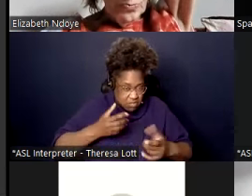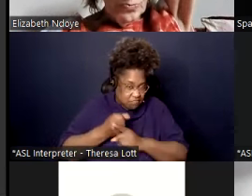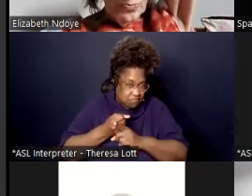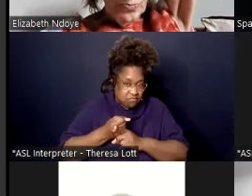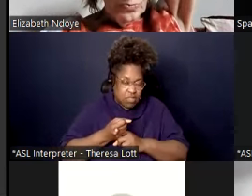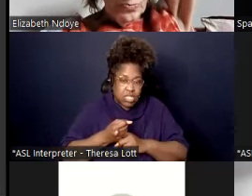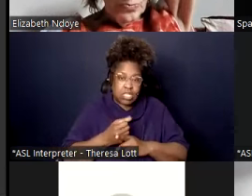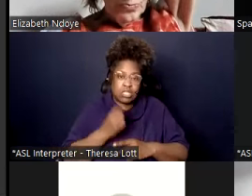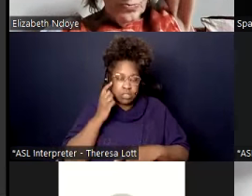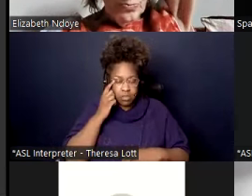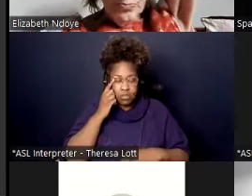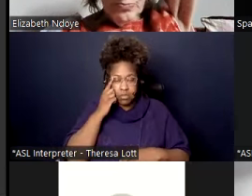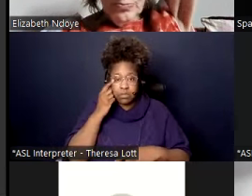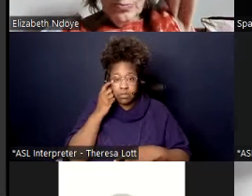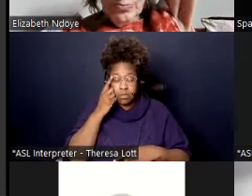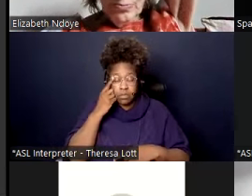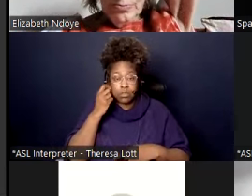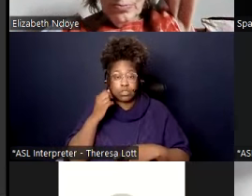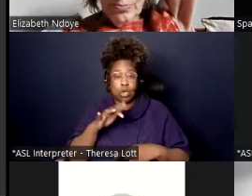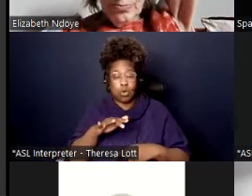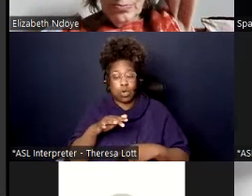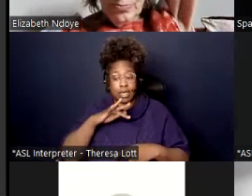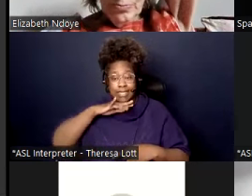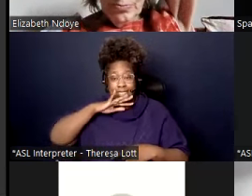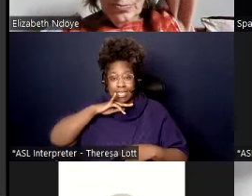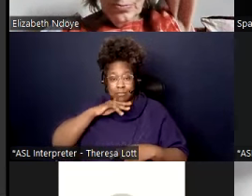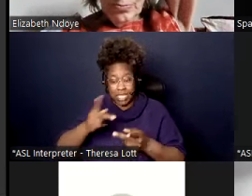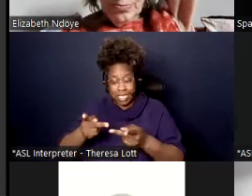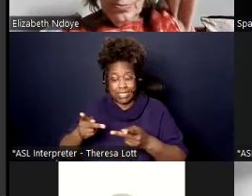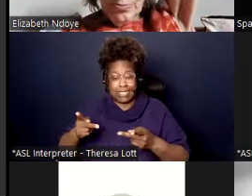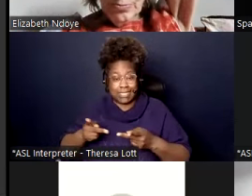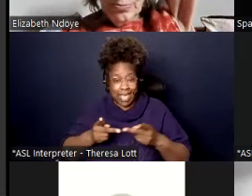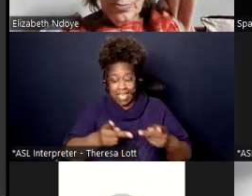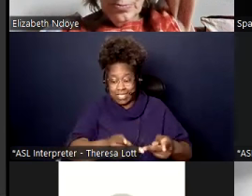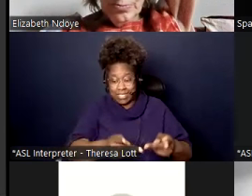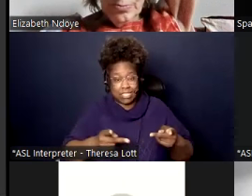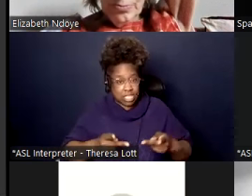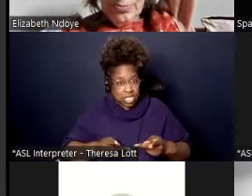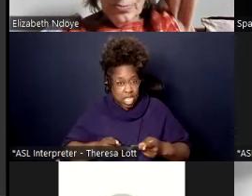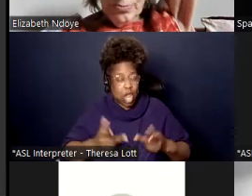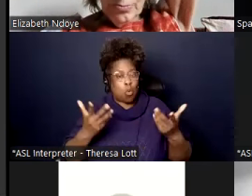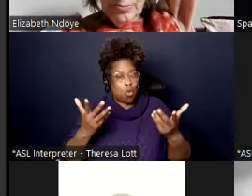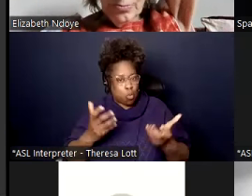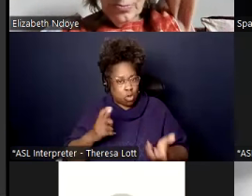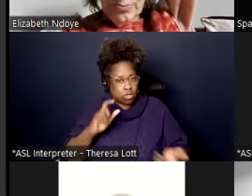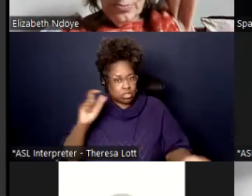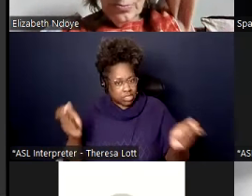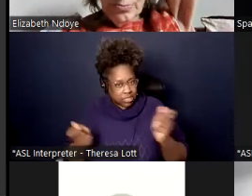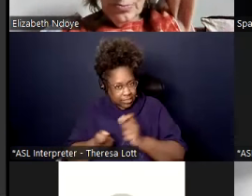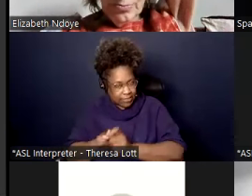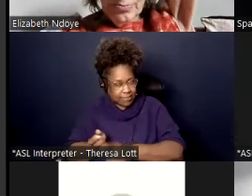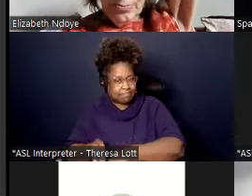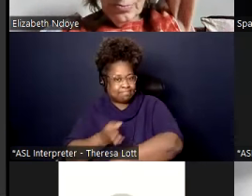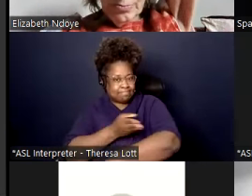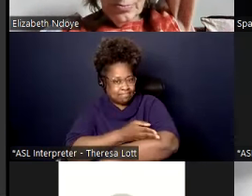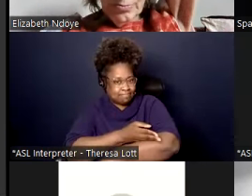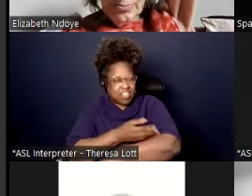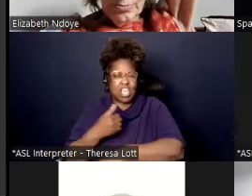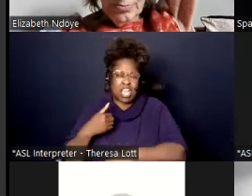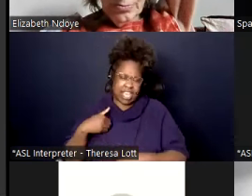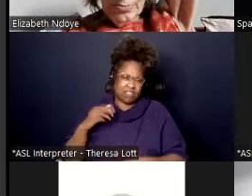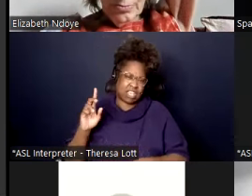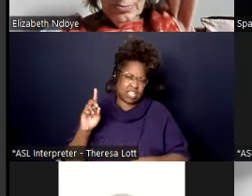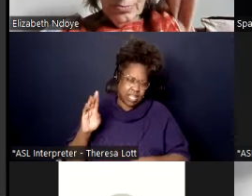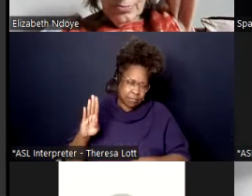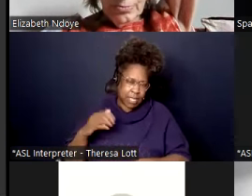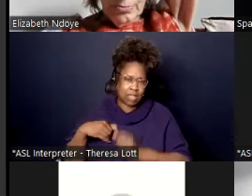accelerating the transformation of contaminated sites. There are existing databases and state funding programs, but really sort